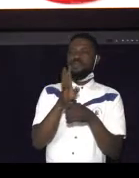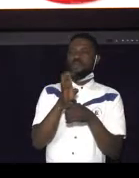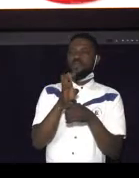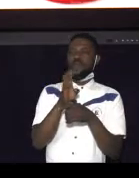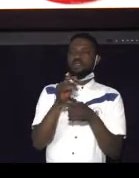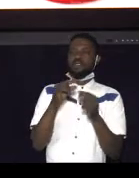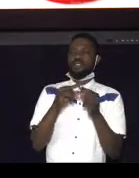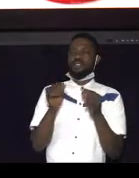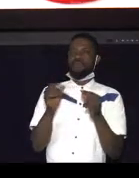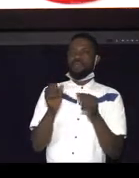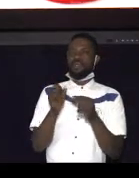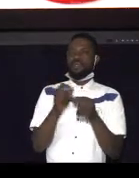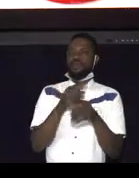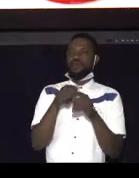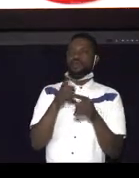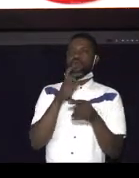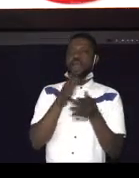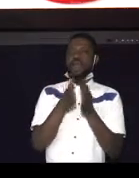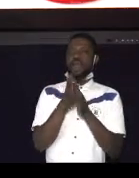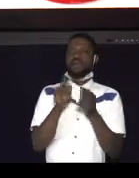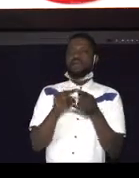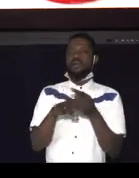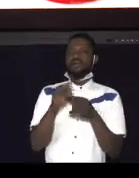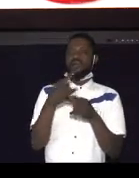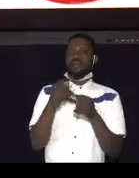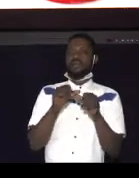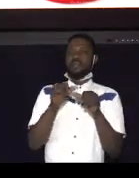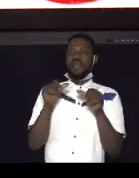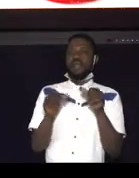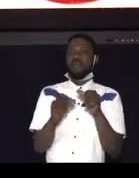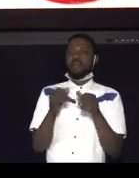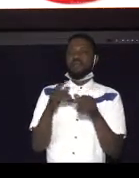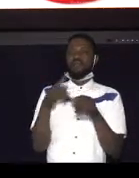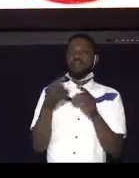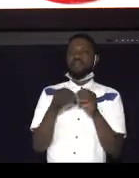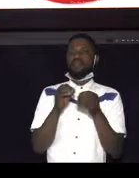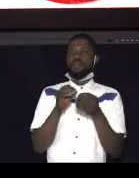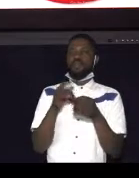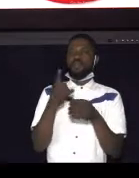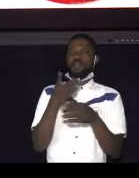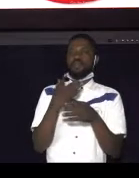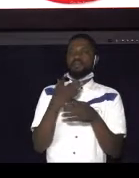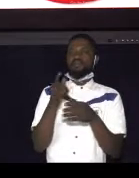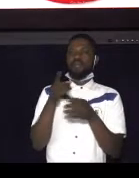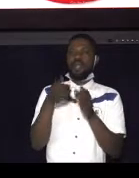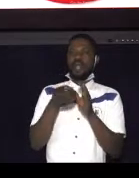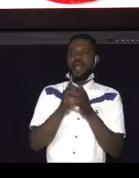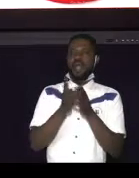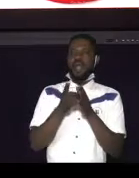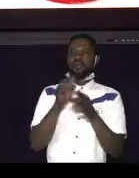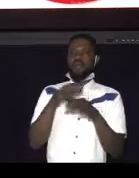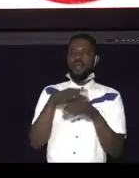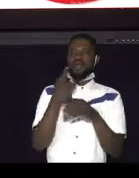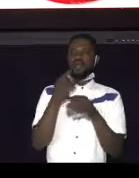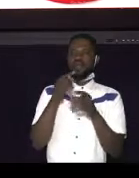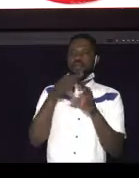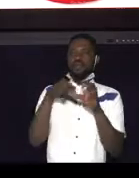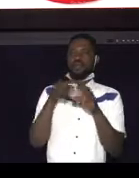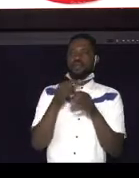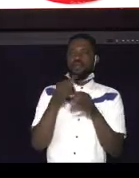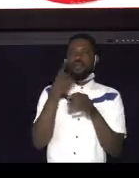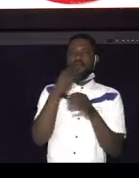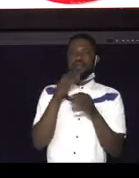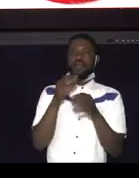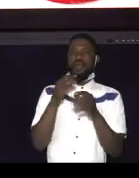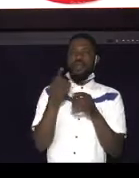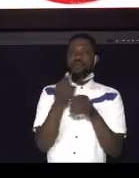240 degrees. So when you're asked to find the angle between the clock face and the hands of the clock on the clock face, always be